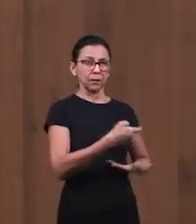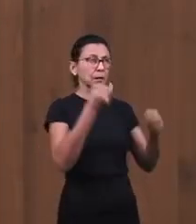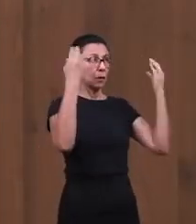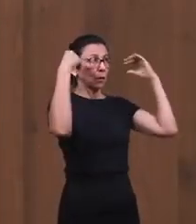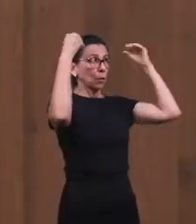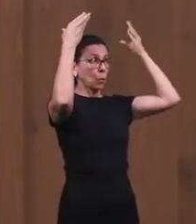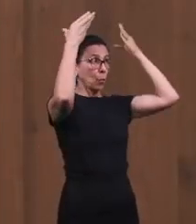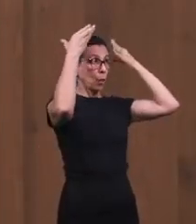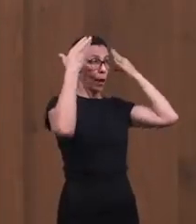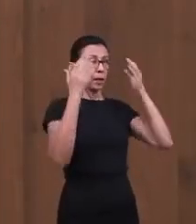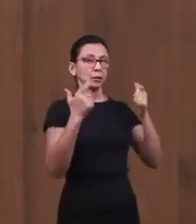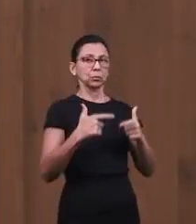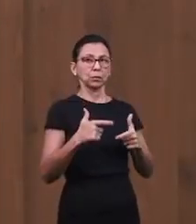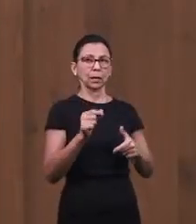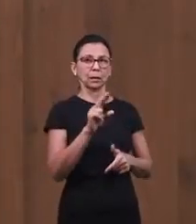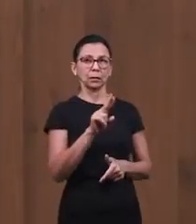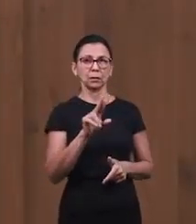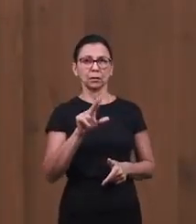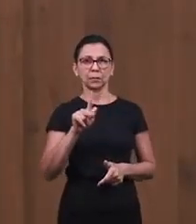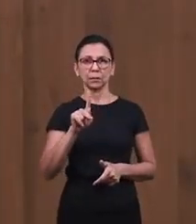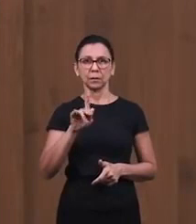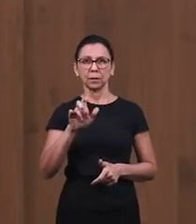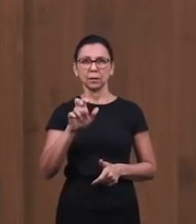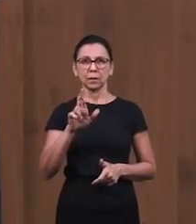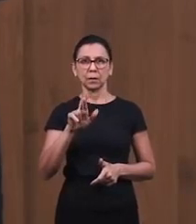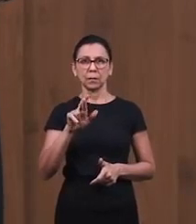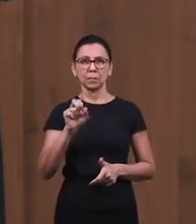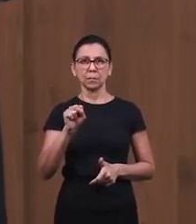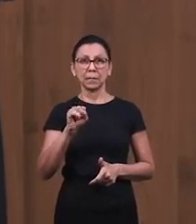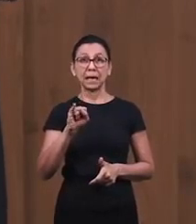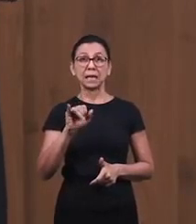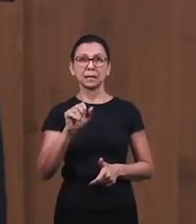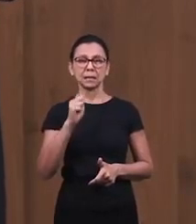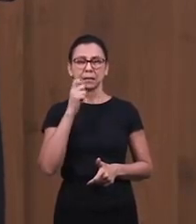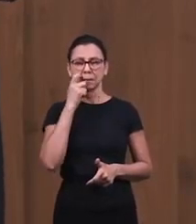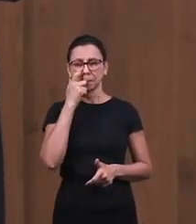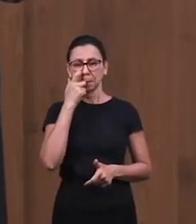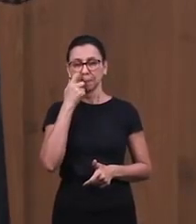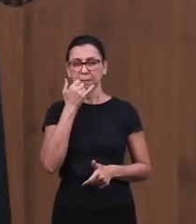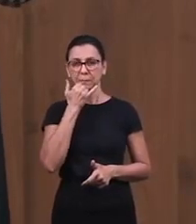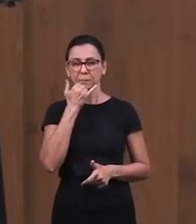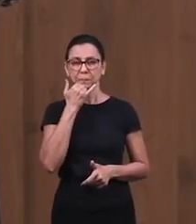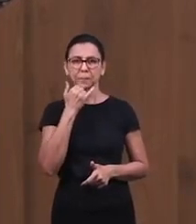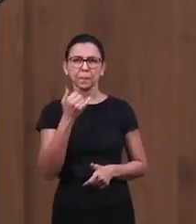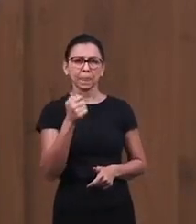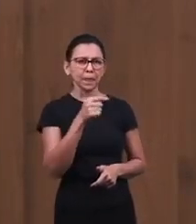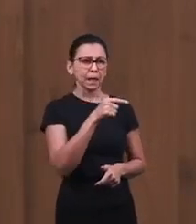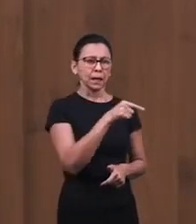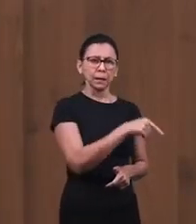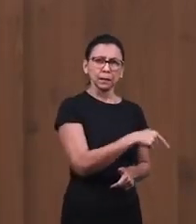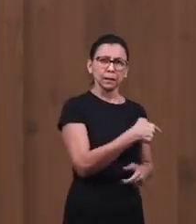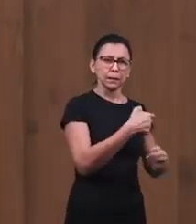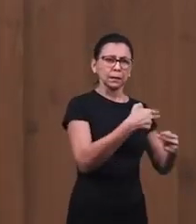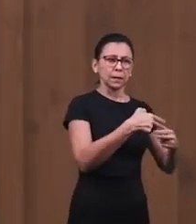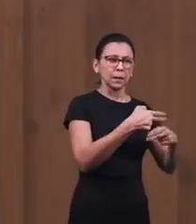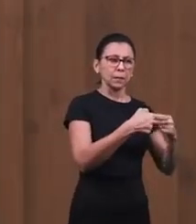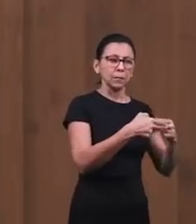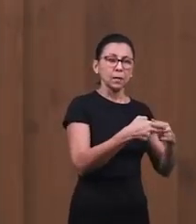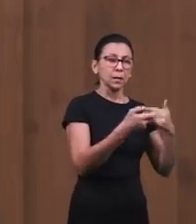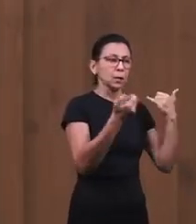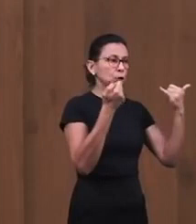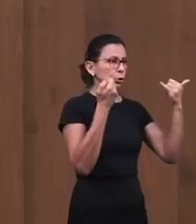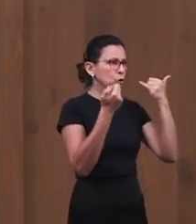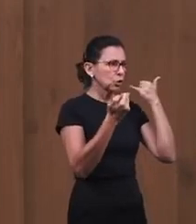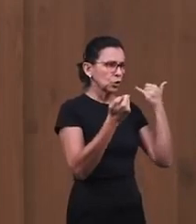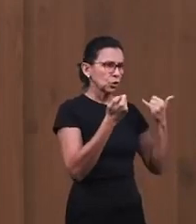the castle, he then heard about the situation of Israel, the situation of